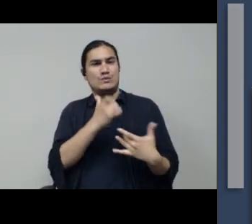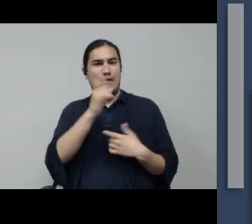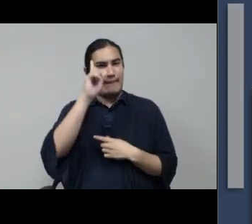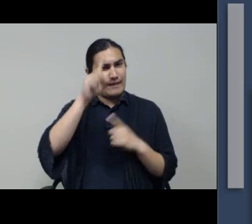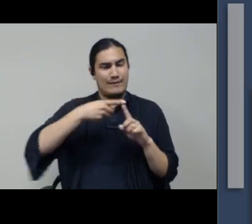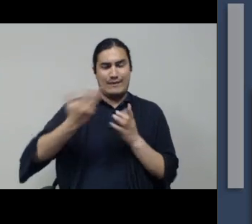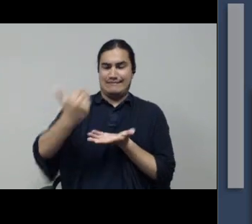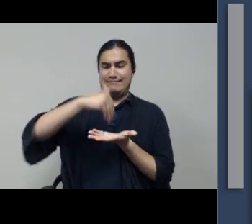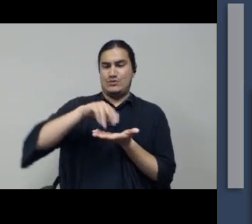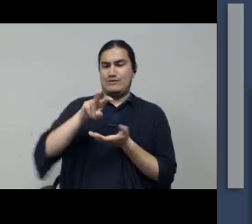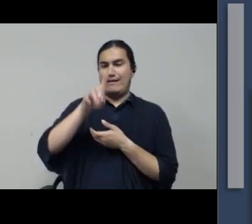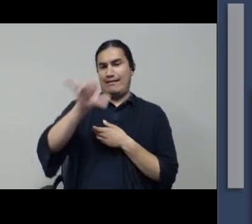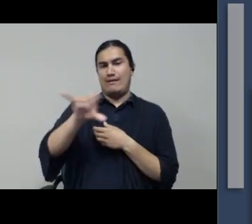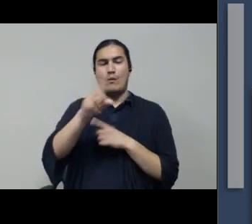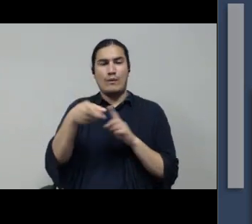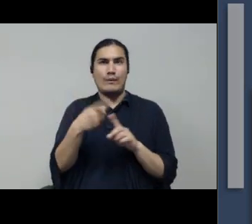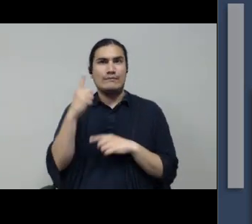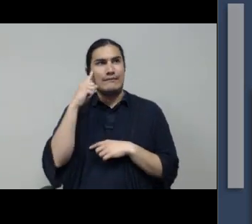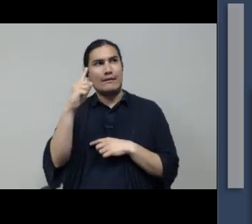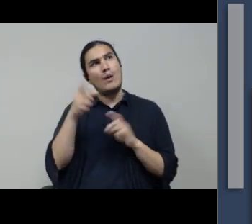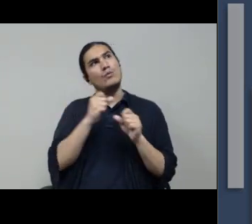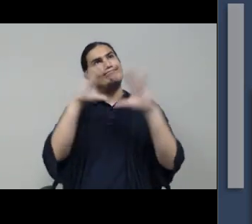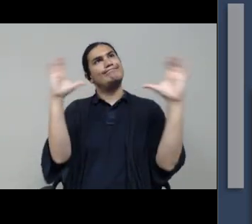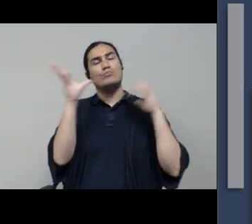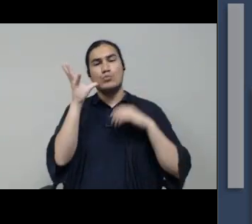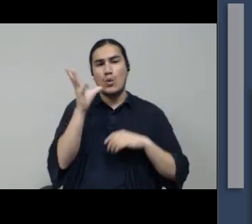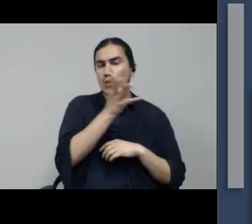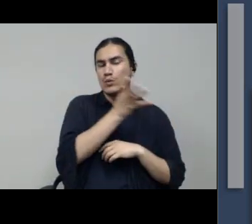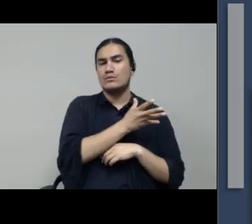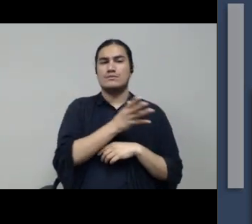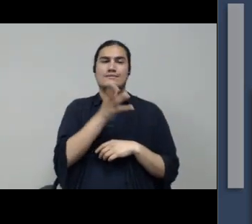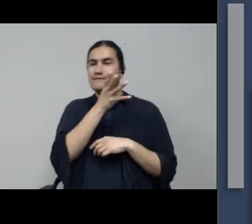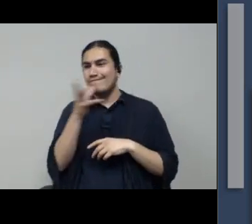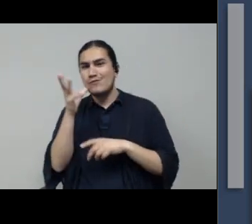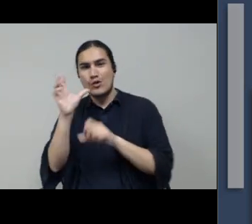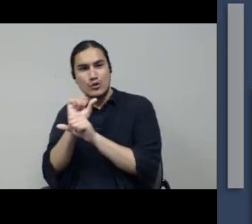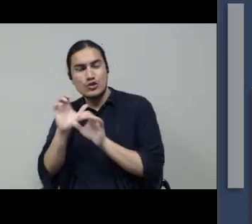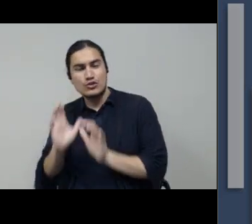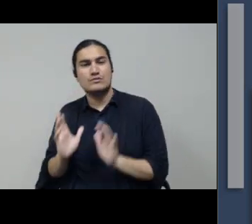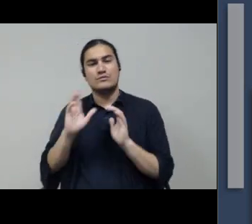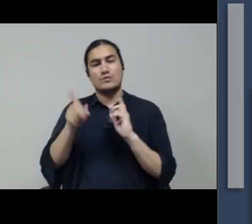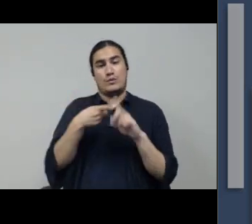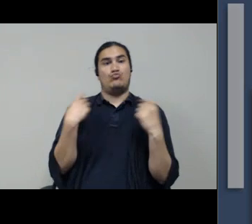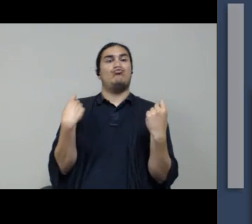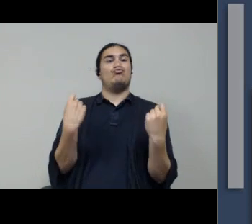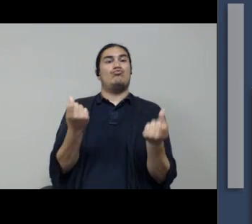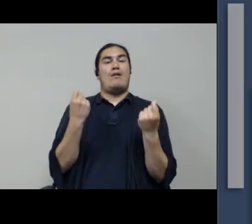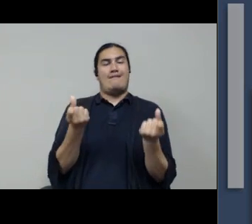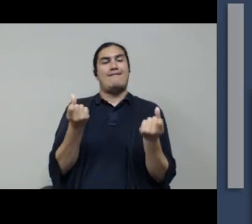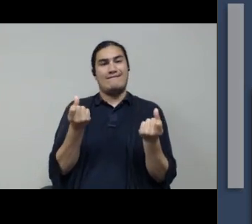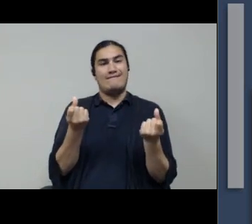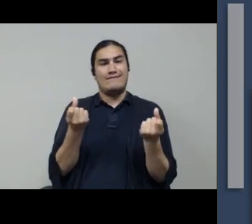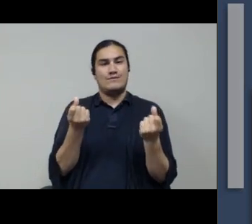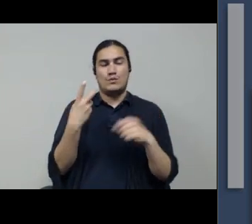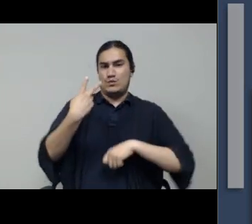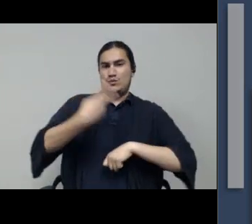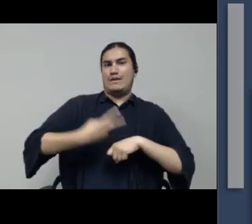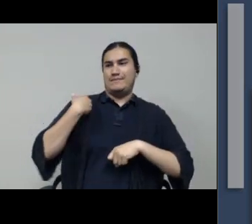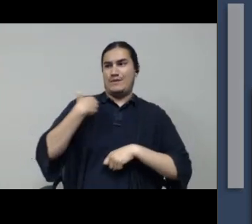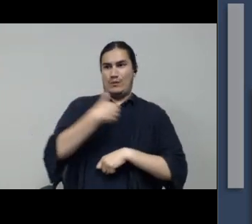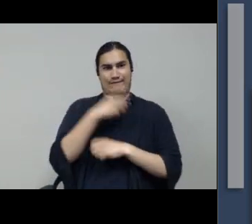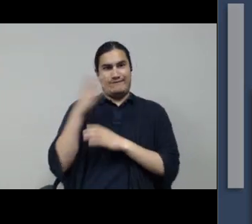Valley only when you're thinking about produce and farmers. And so when you actually get to drive, and so it's been twice that we've been